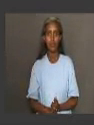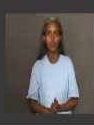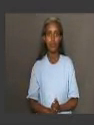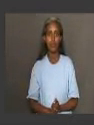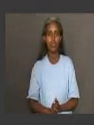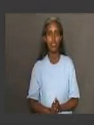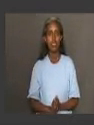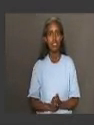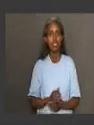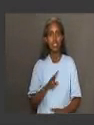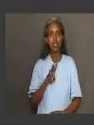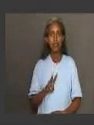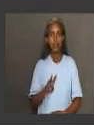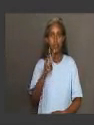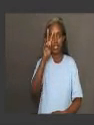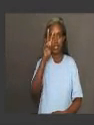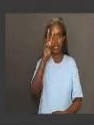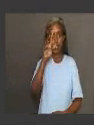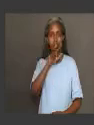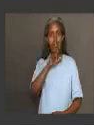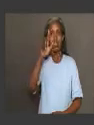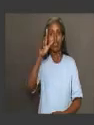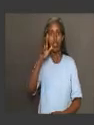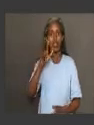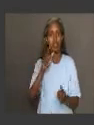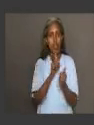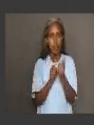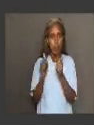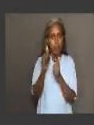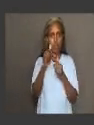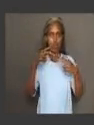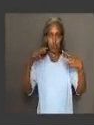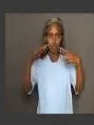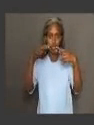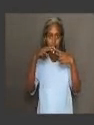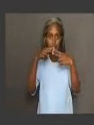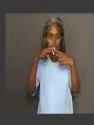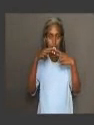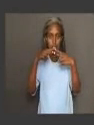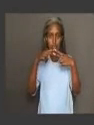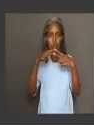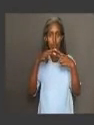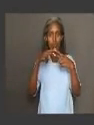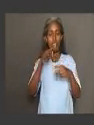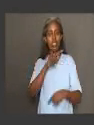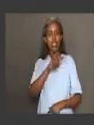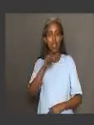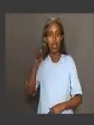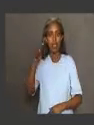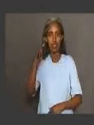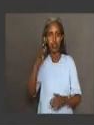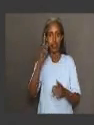The vertical line that passes through the vertex is the axis of the parabola.